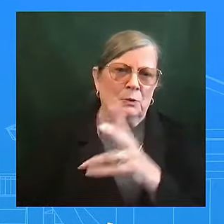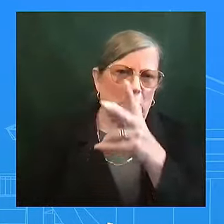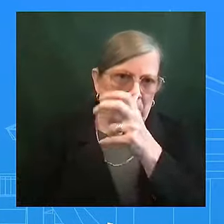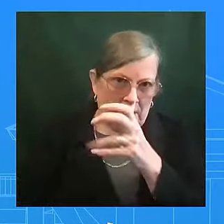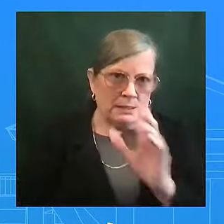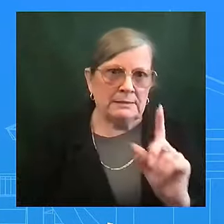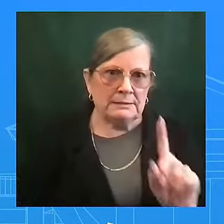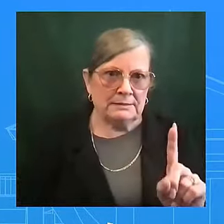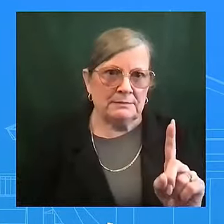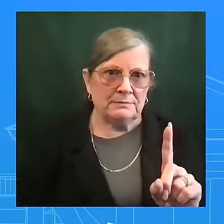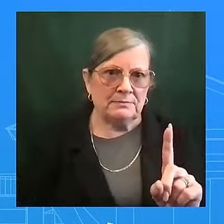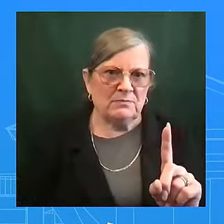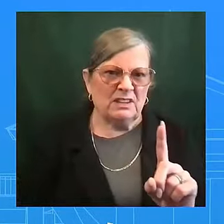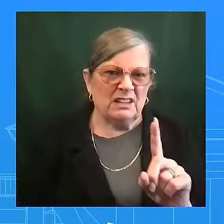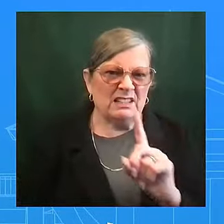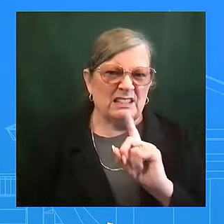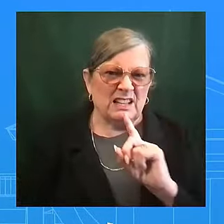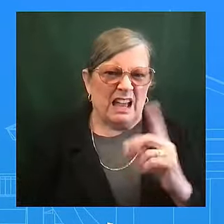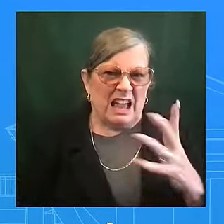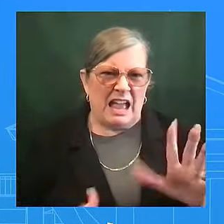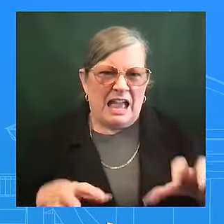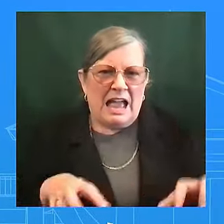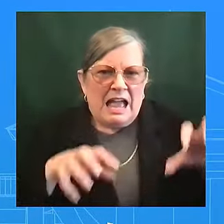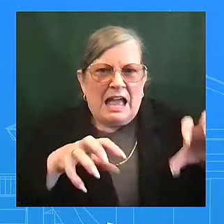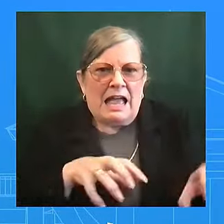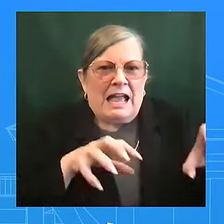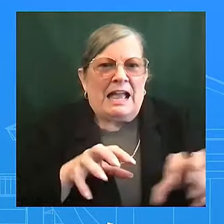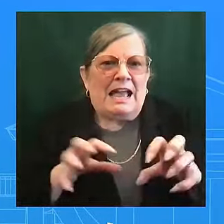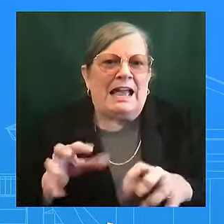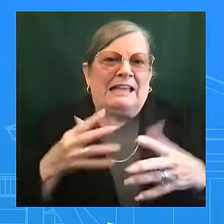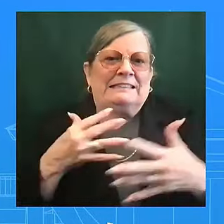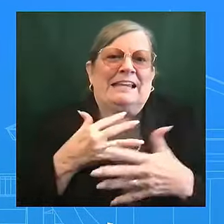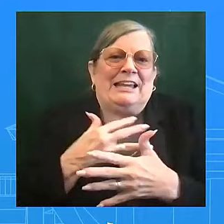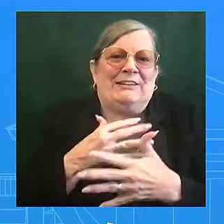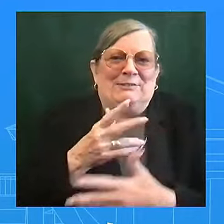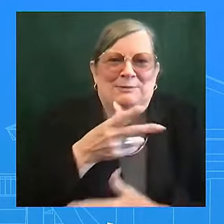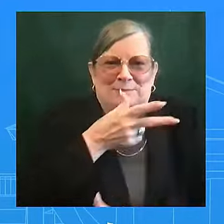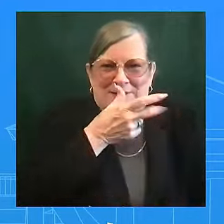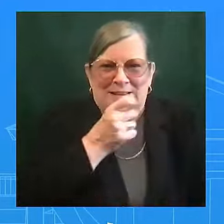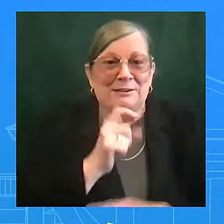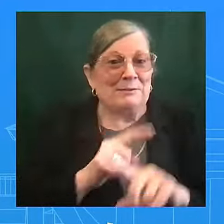I know, and the job was done. The job was indeed done. Thank you. You got the job done, for Thank sure. Thank you.